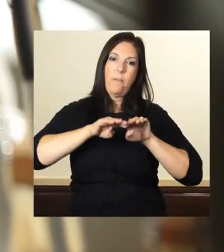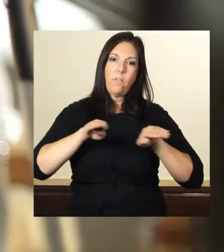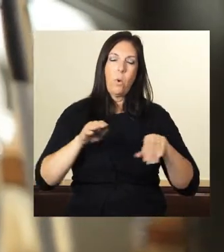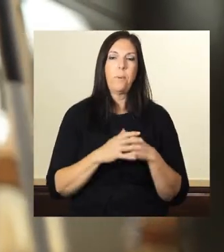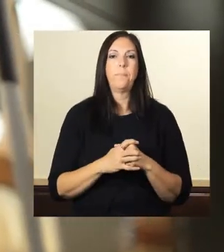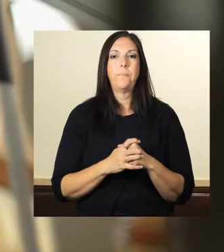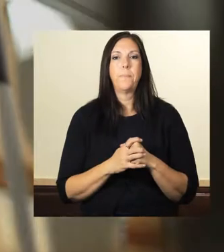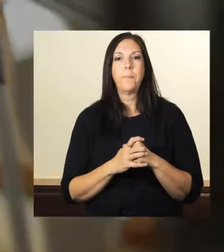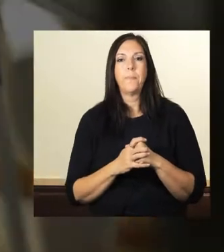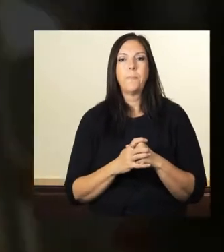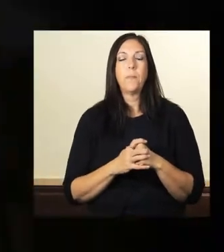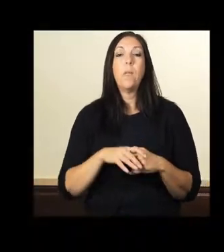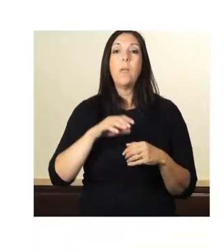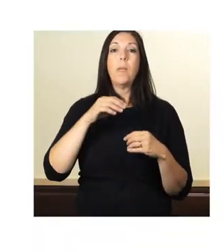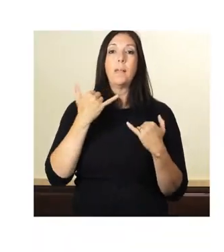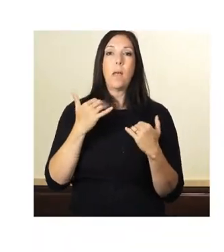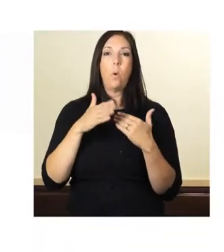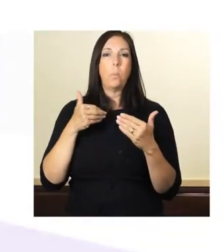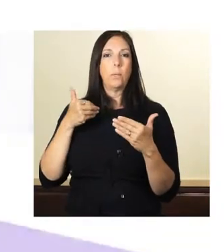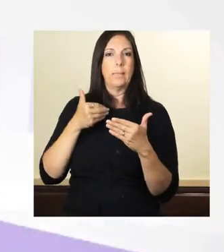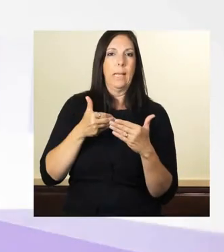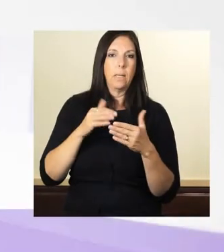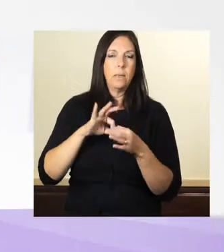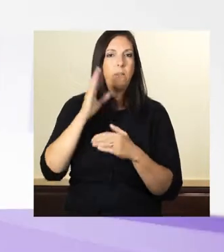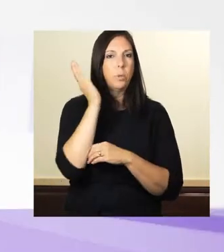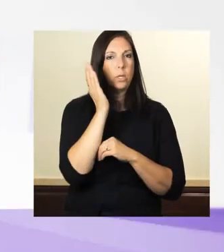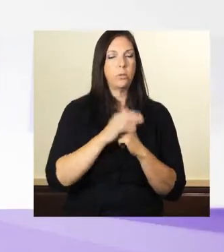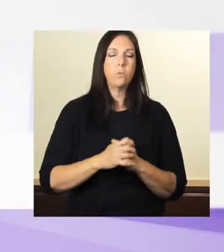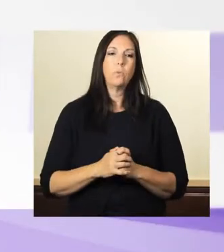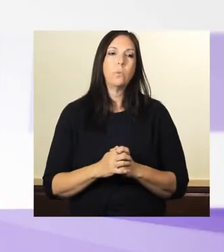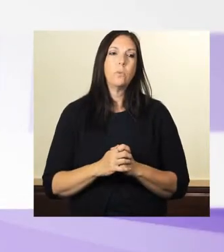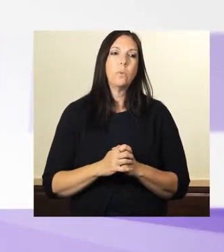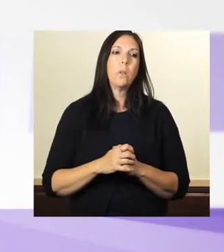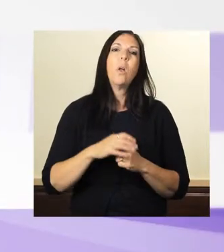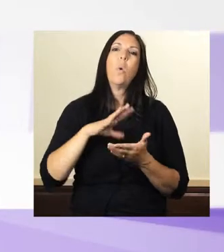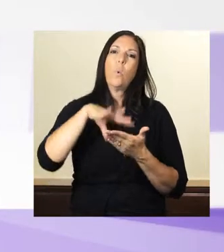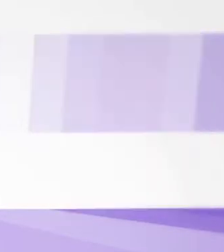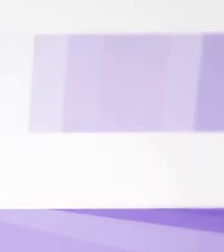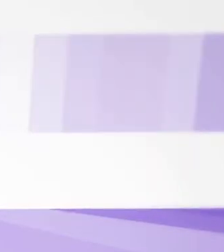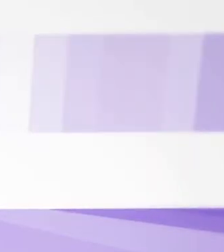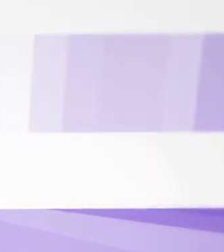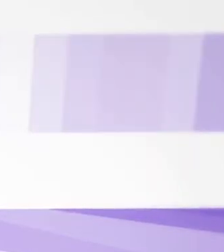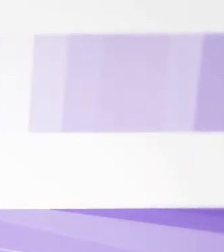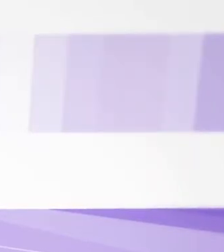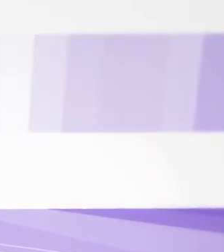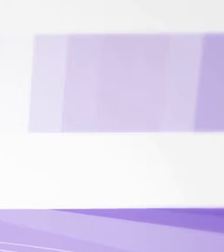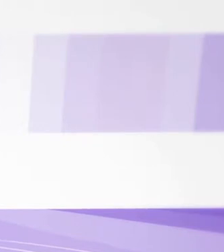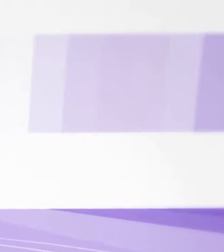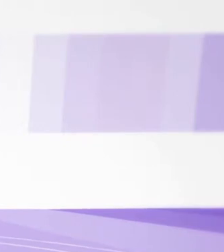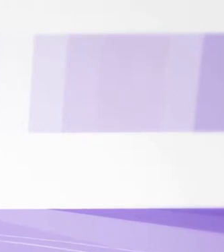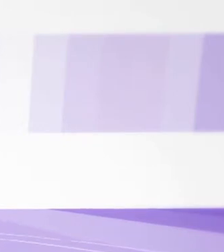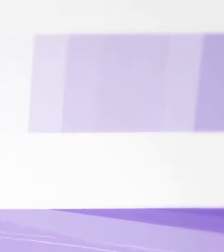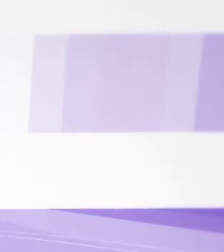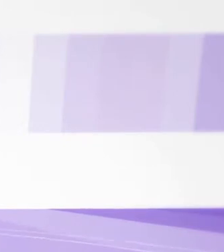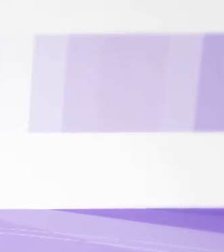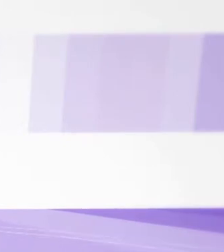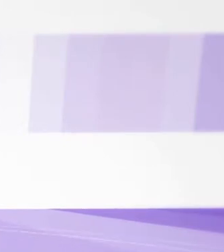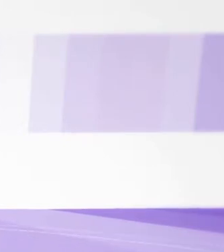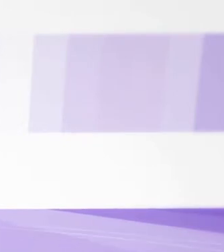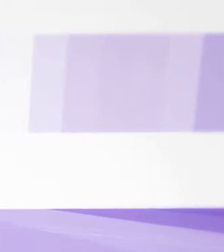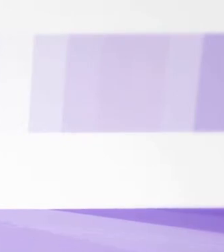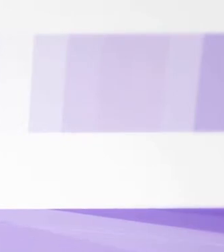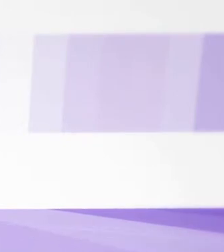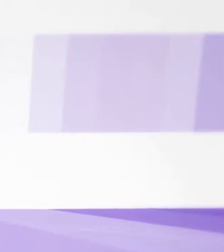in clean, dry areas. Here are the facts on cleaning and sanitizing. Cleaning and sanitizing are different.